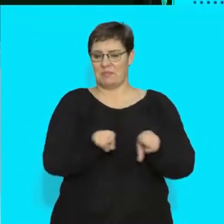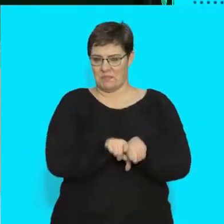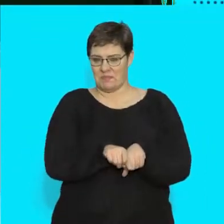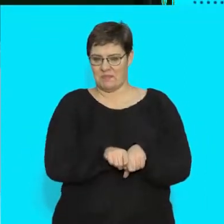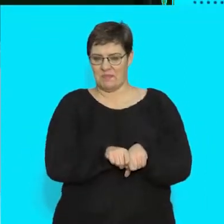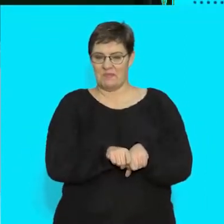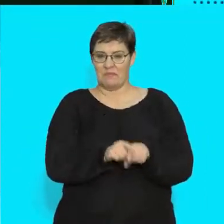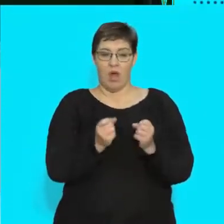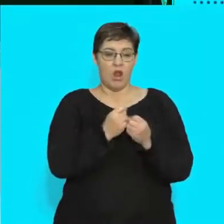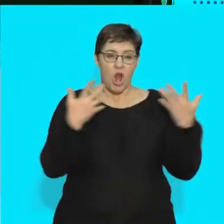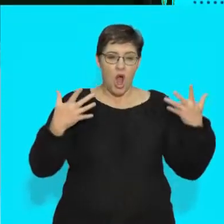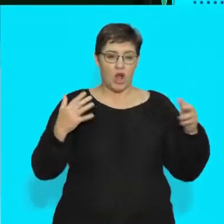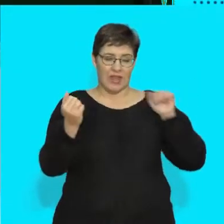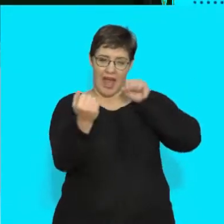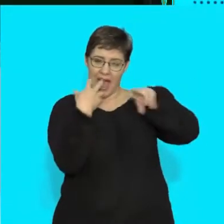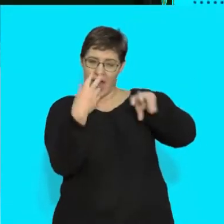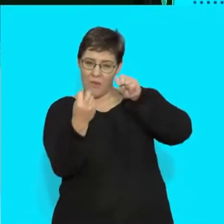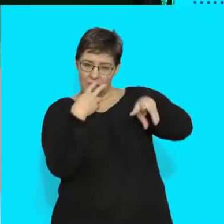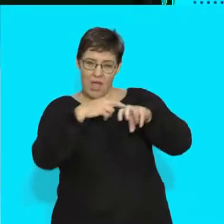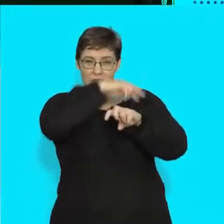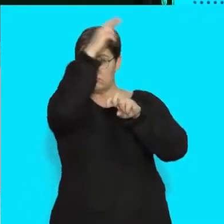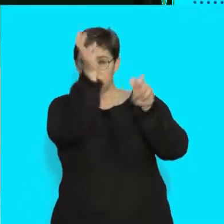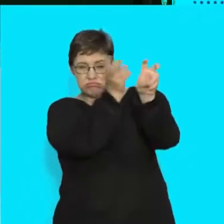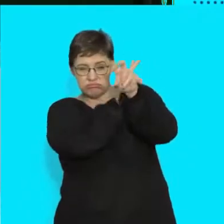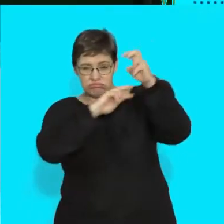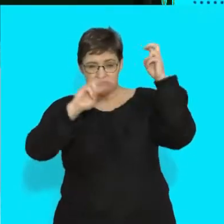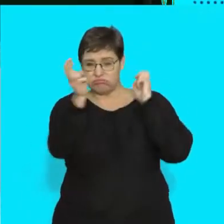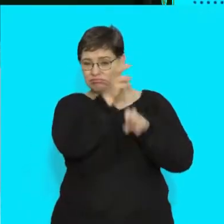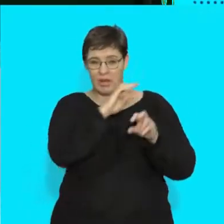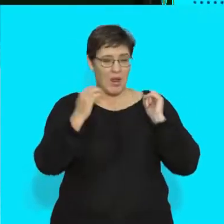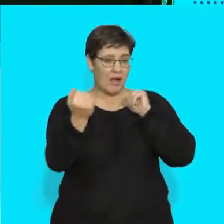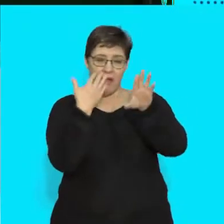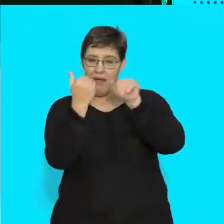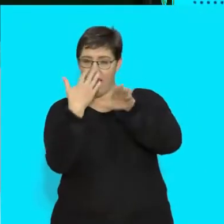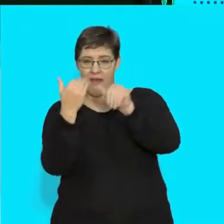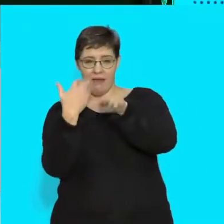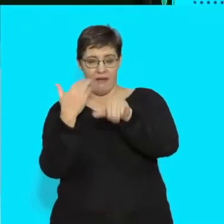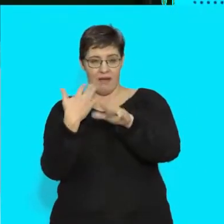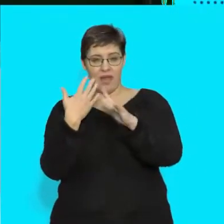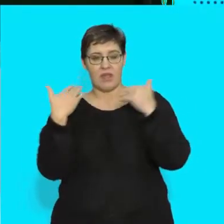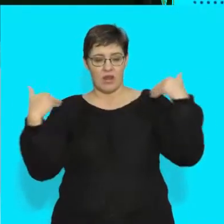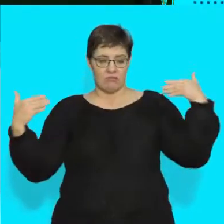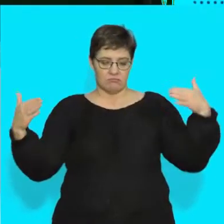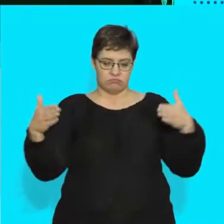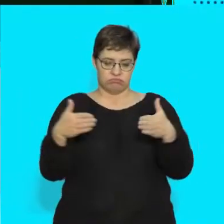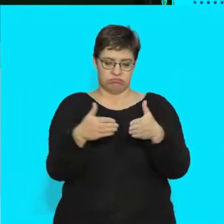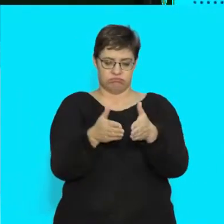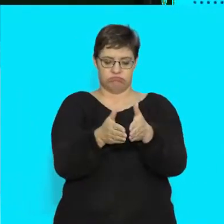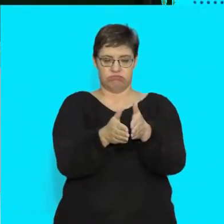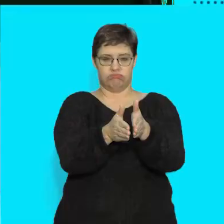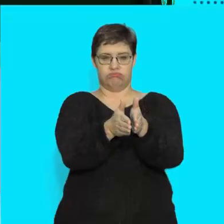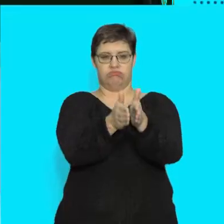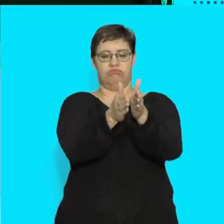system, right? You've got to have lots of big highways, right, where lots of things travel through, and then the roads